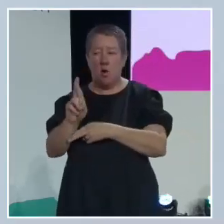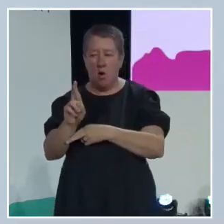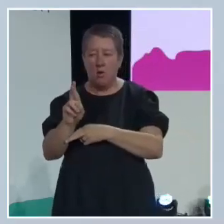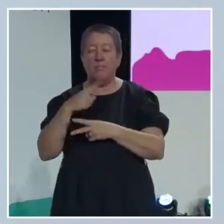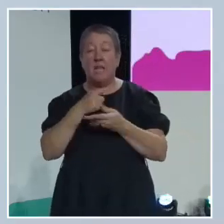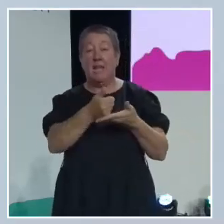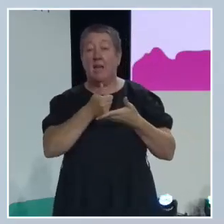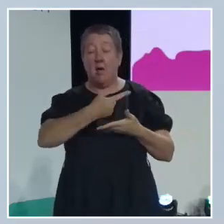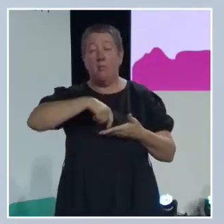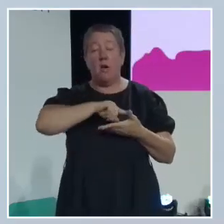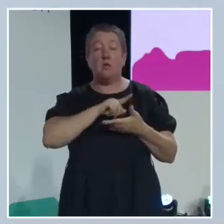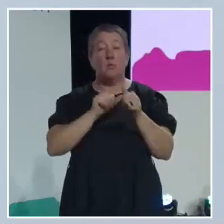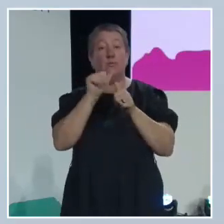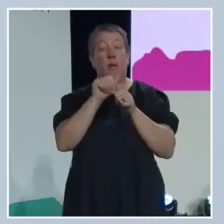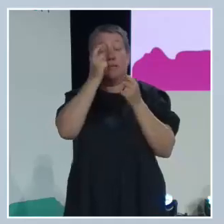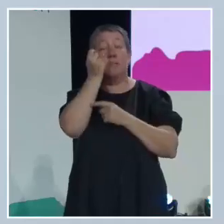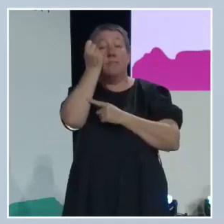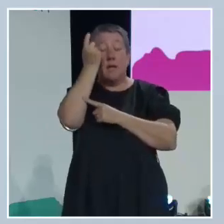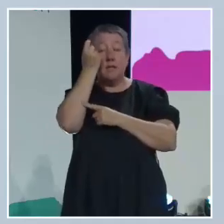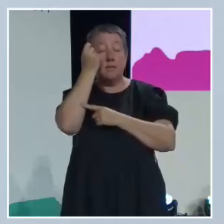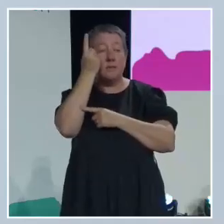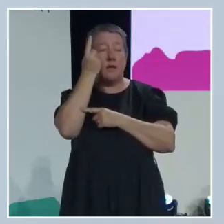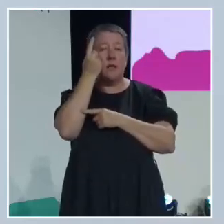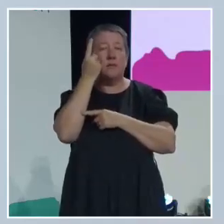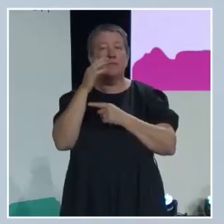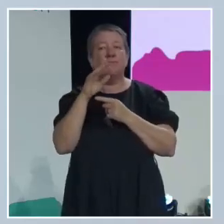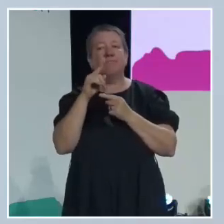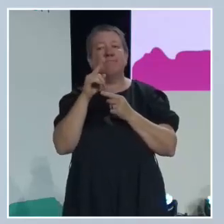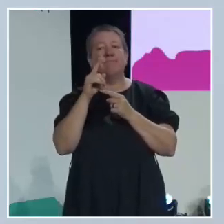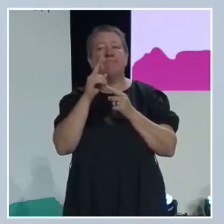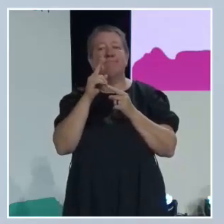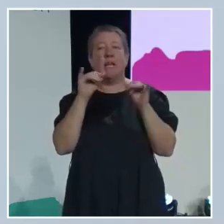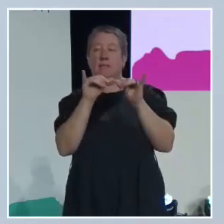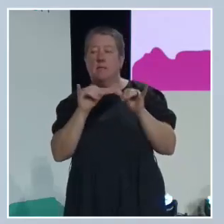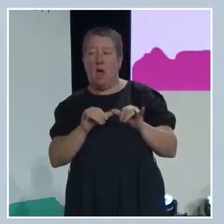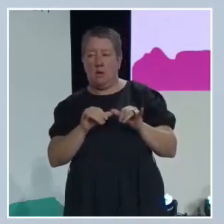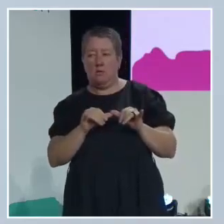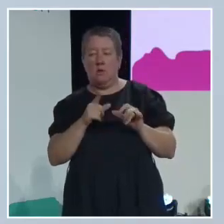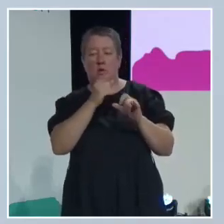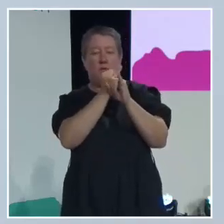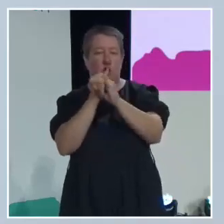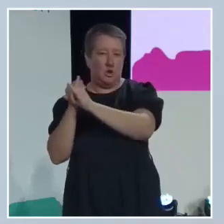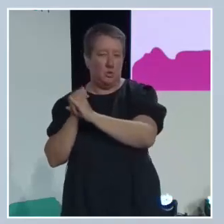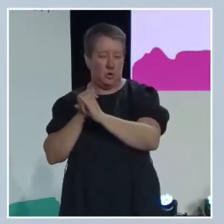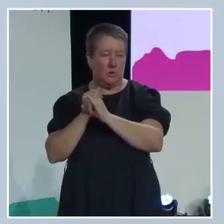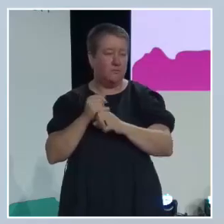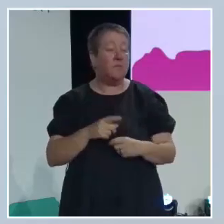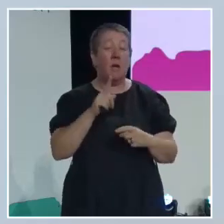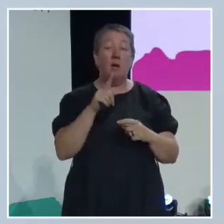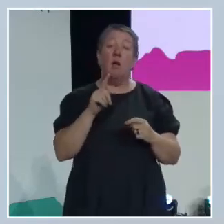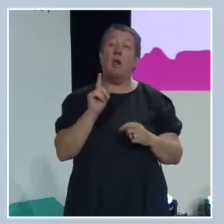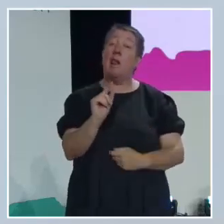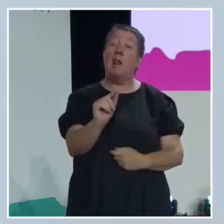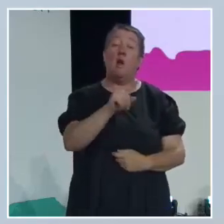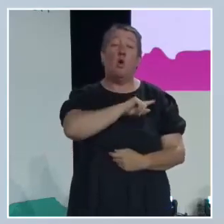better understand the size distribution of the system. So our finding is very astonishing because we find